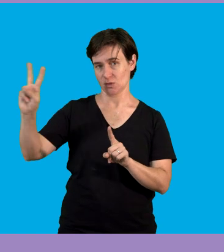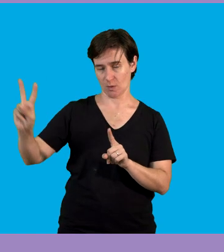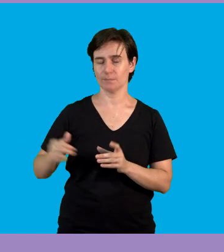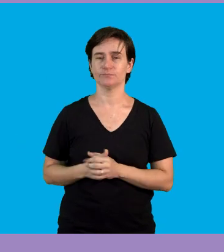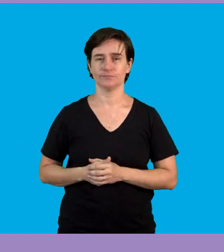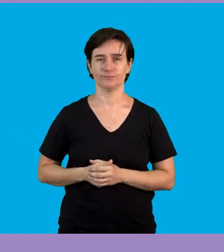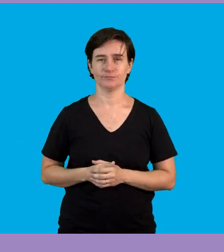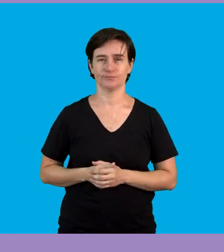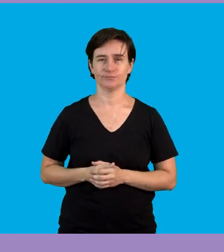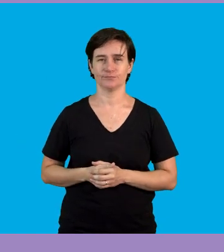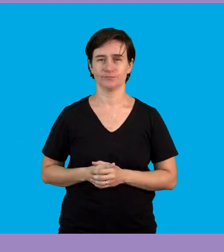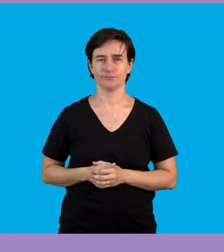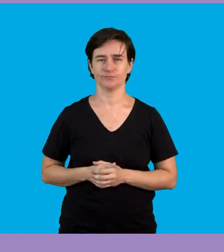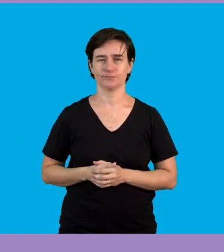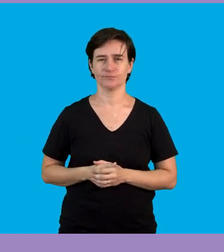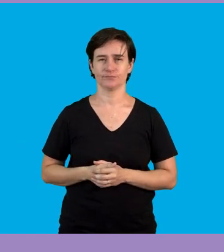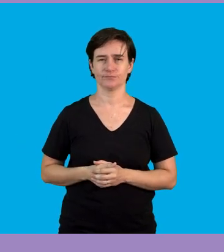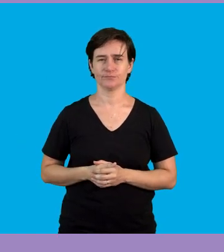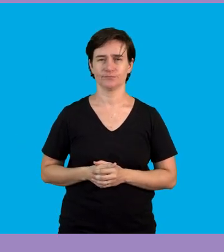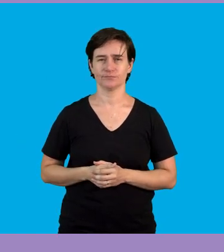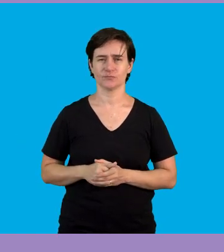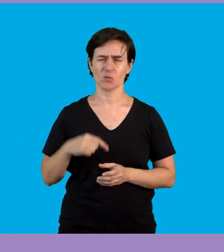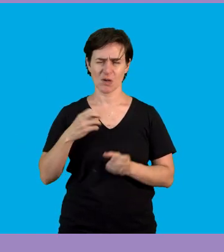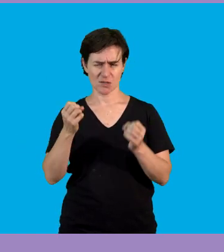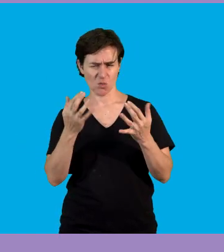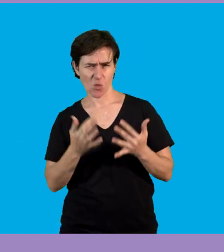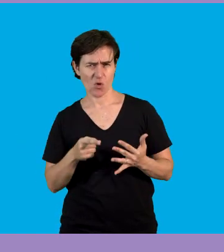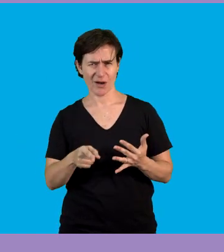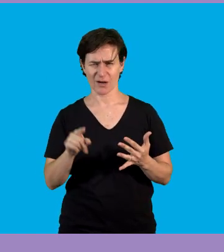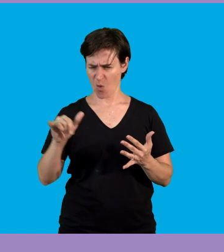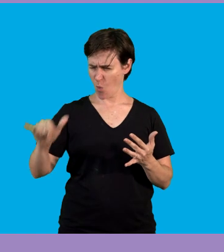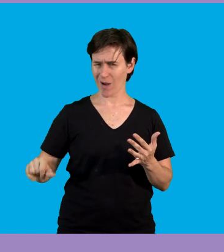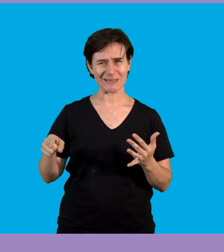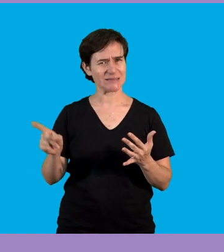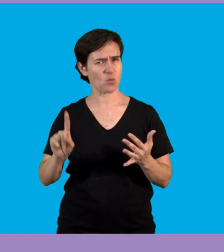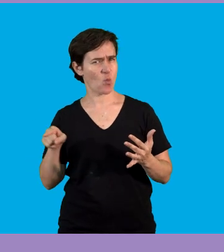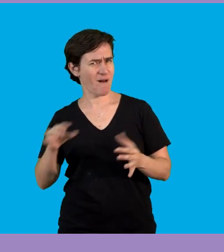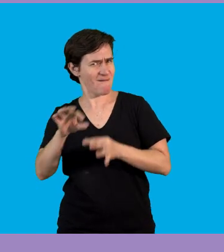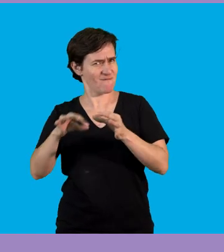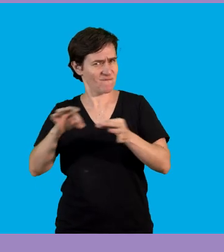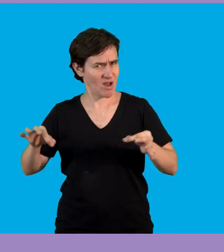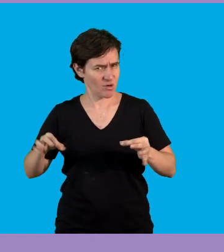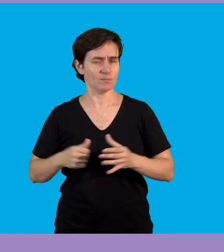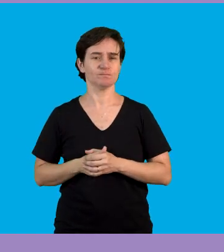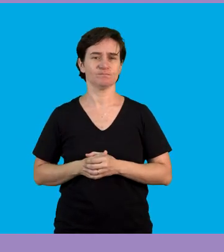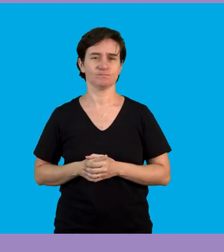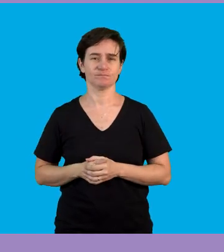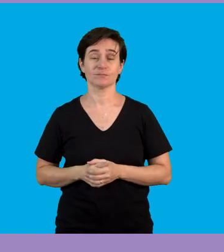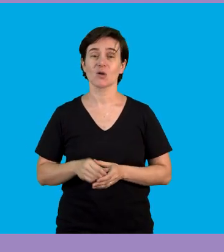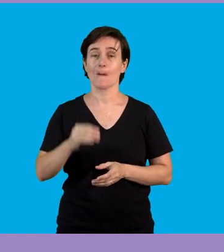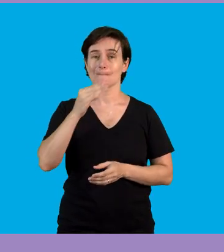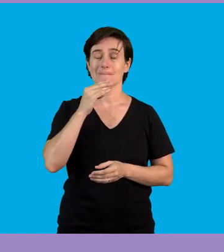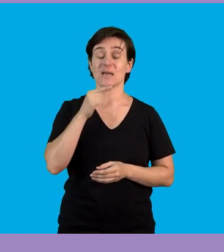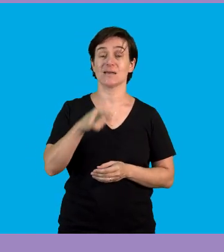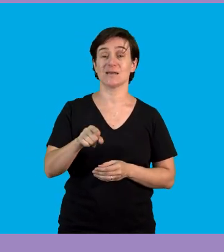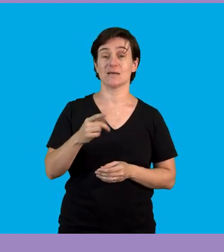squared. Of course, for us to be able to work out what our unknown value is, we are going to subtract